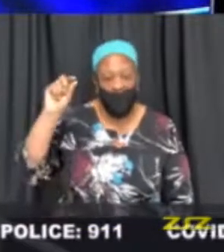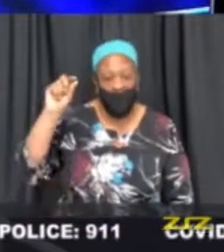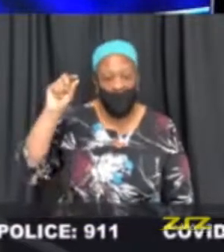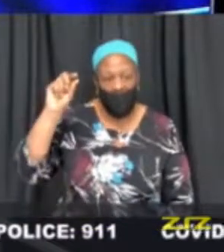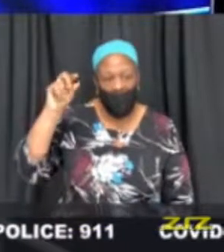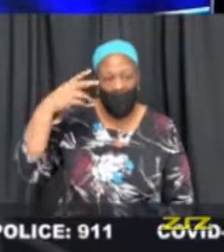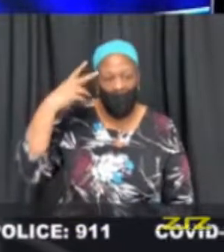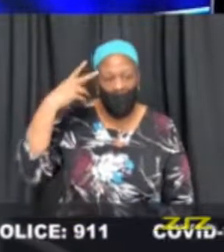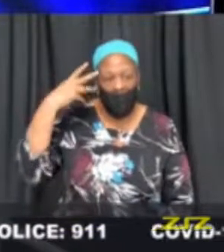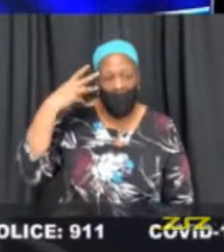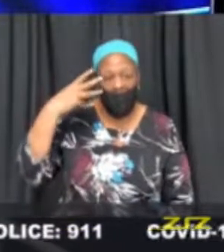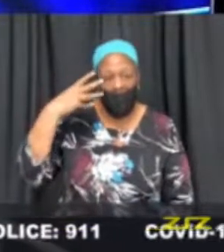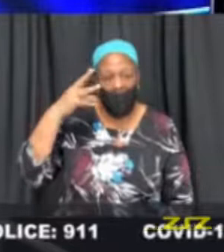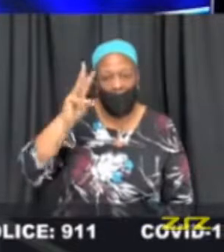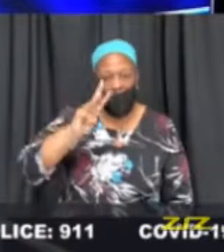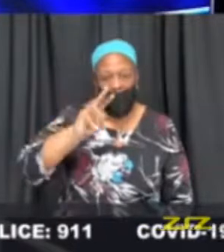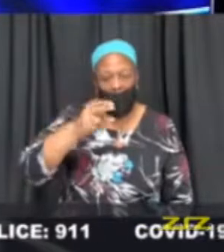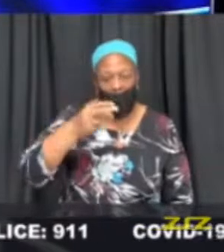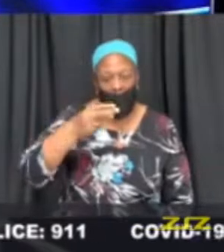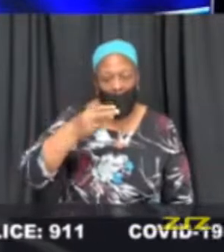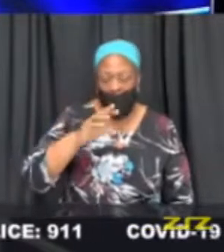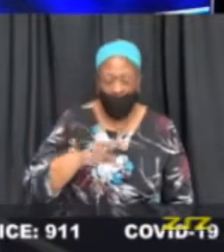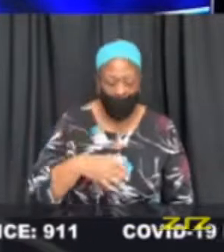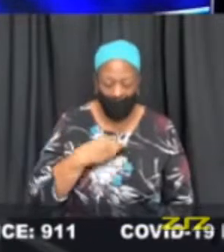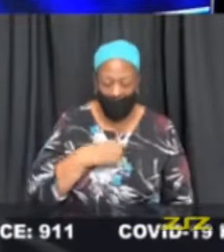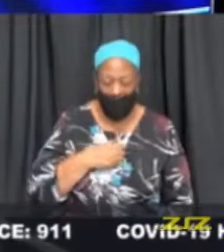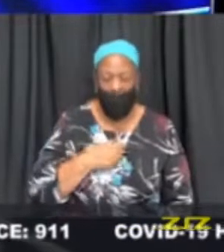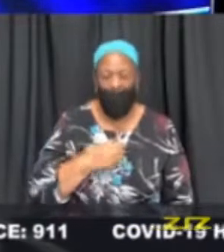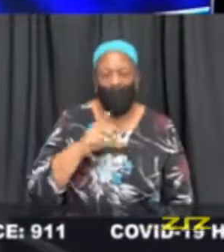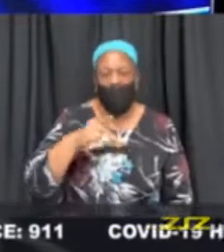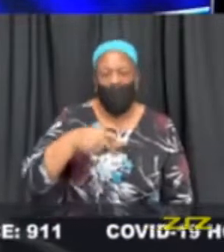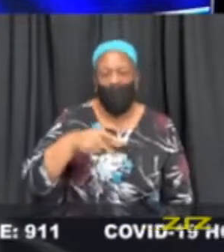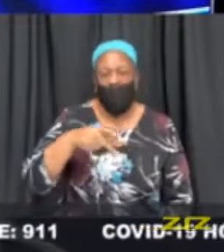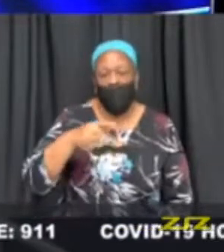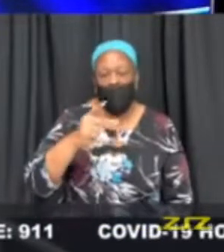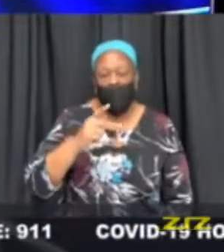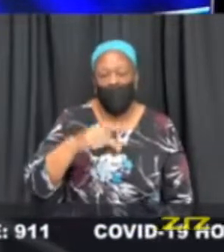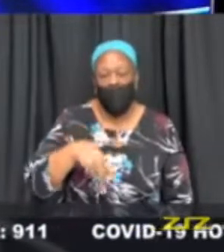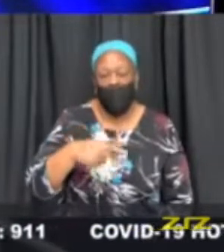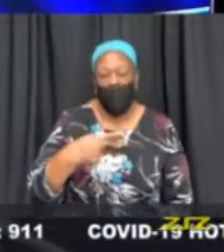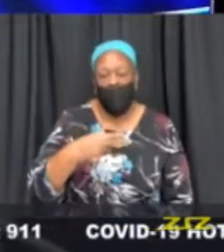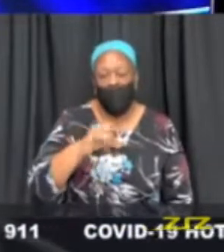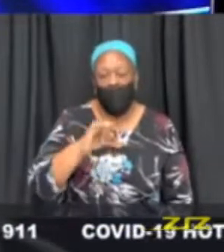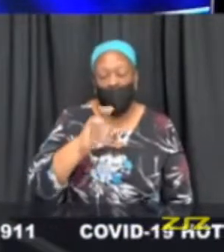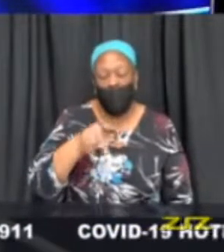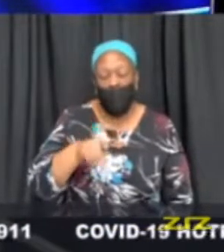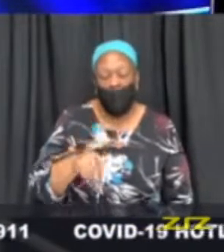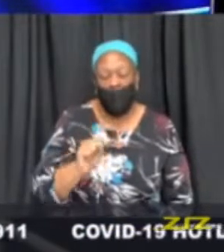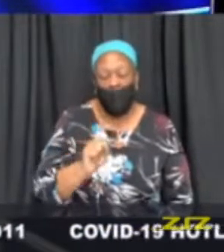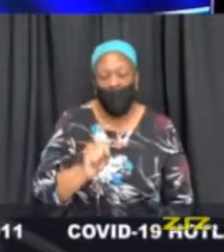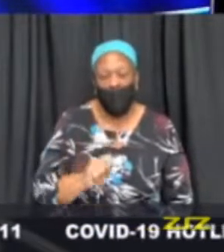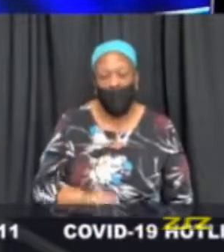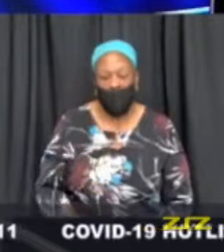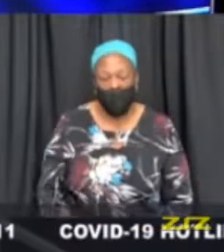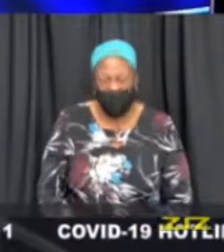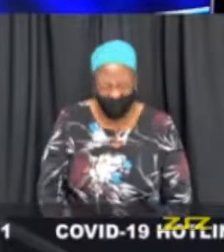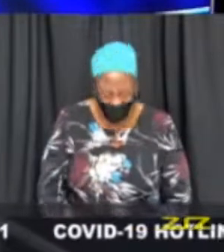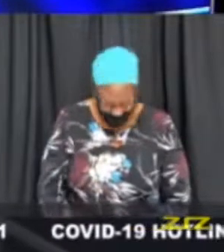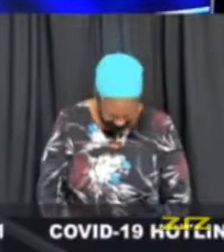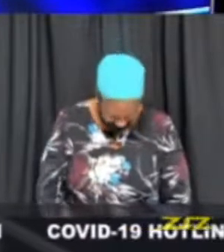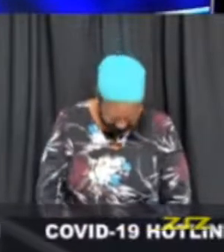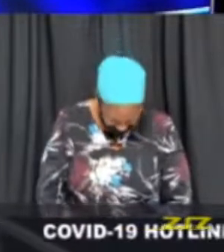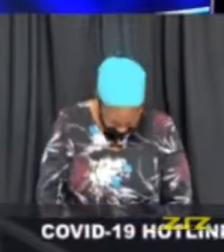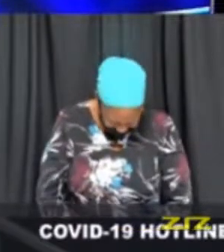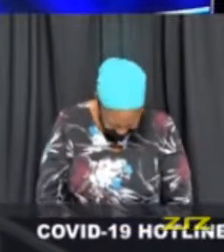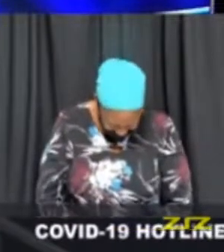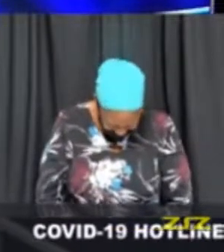is often here supporting us here at the NEOC. Dr. Christmas Jacobs,